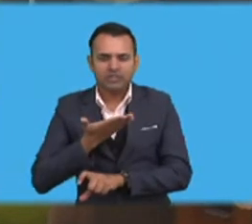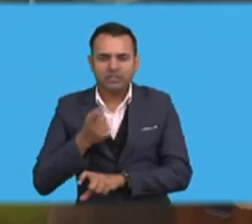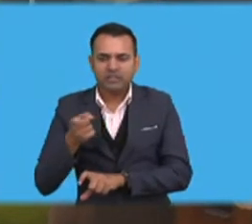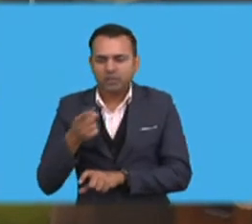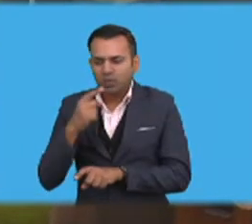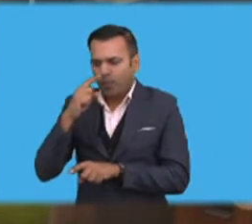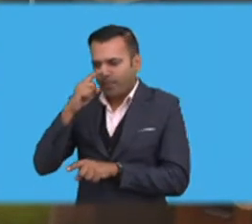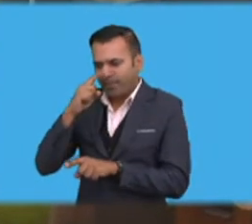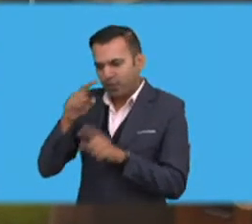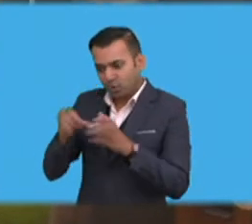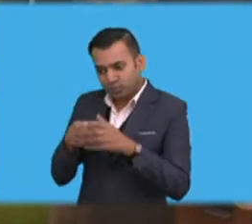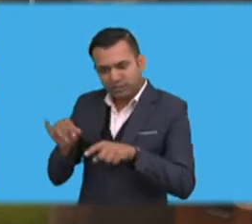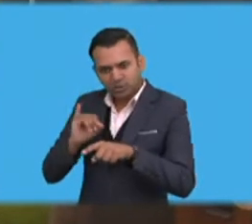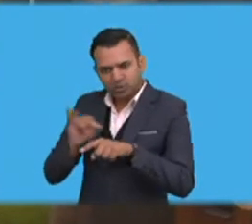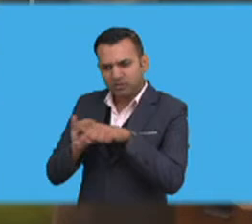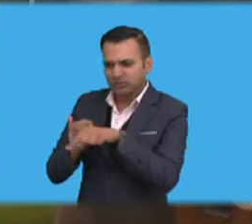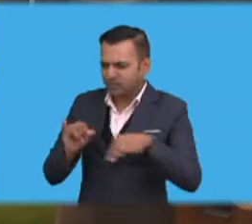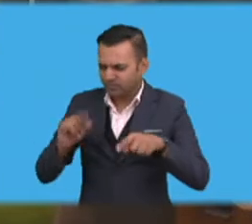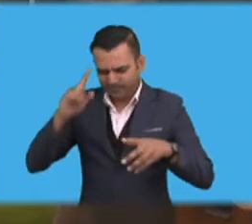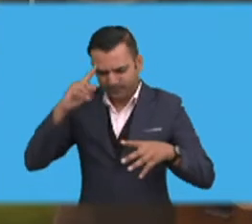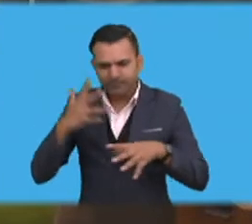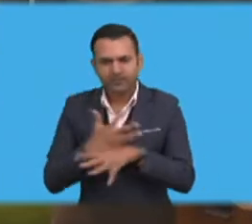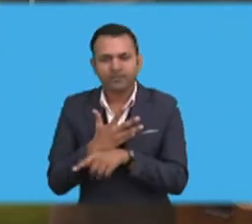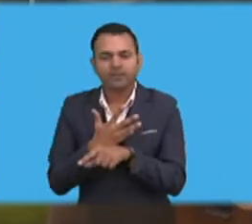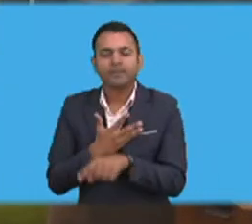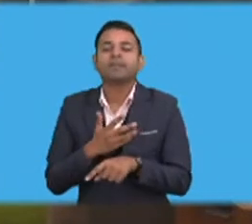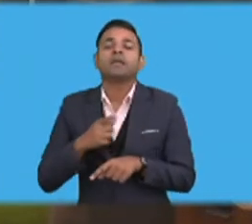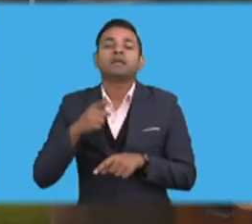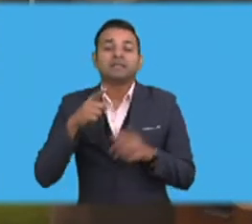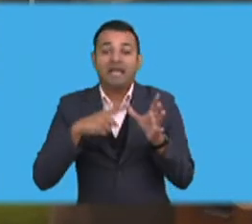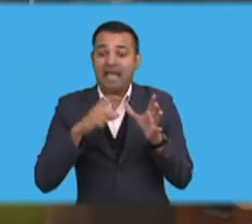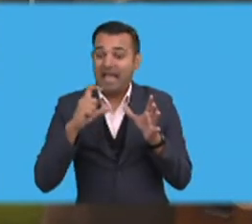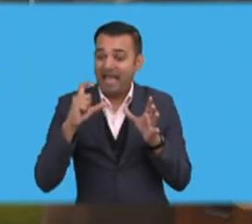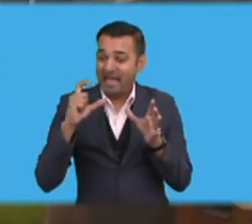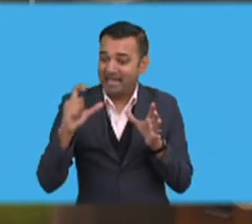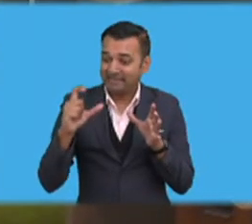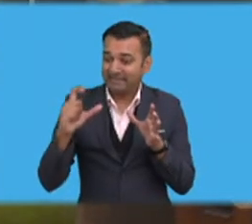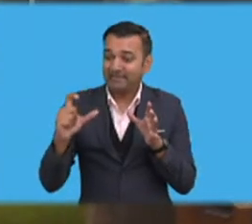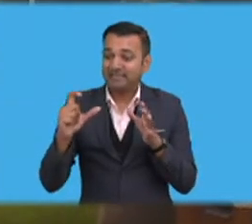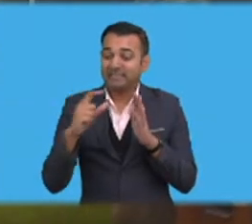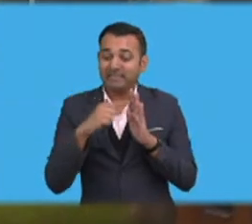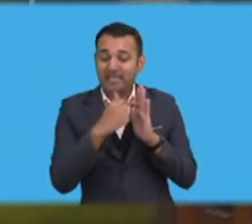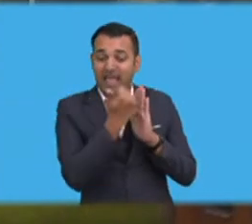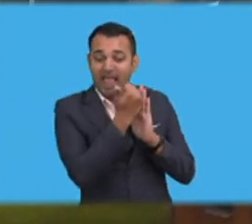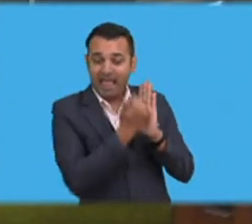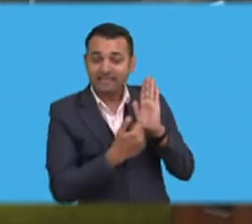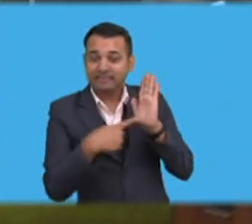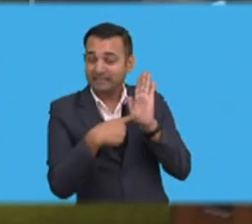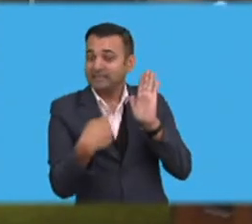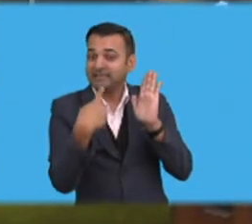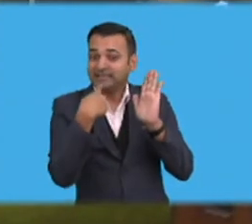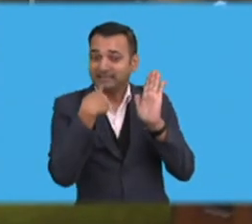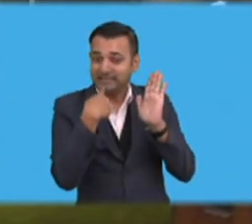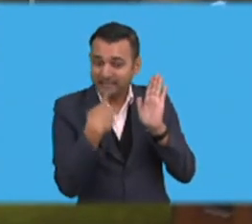companies. Far from the truth, Madam Speaker. Madam Speaker, the ACC Act very strongly states and very clearly states that the old Act